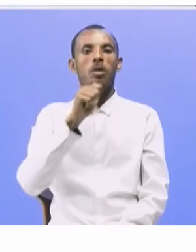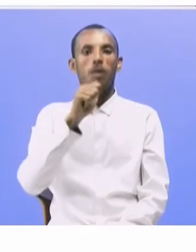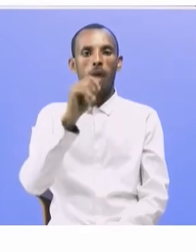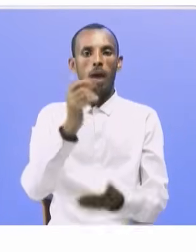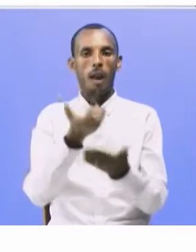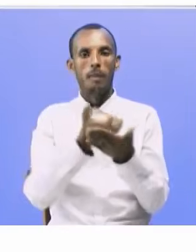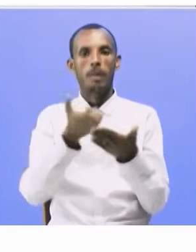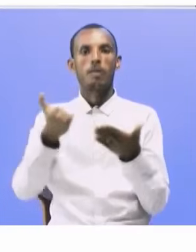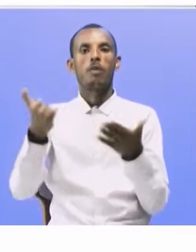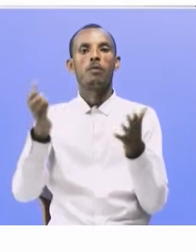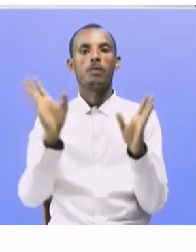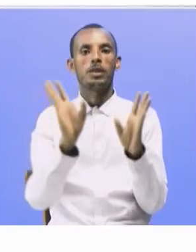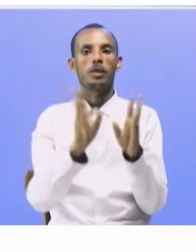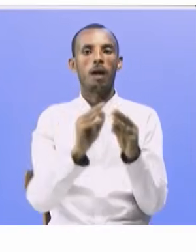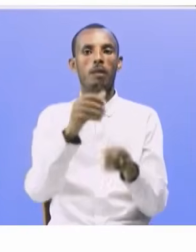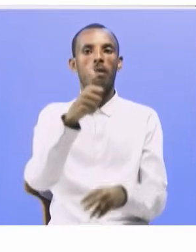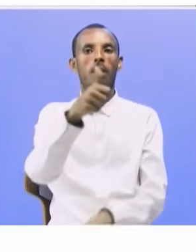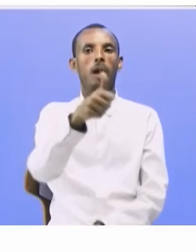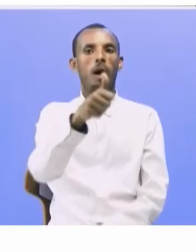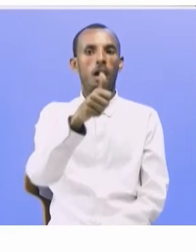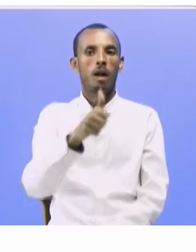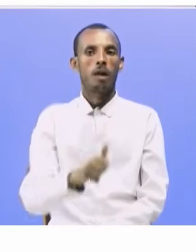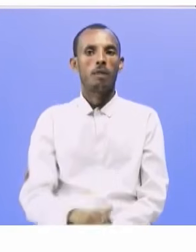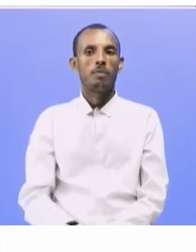set A.